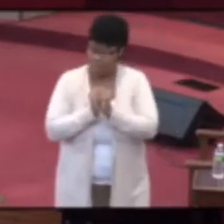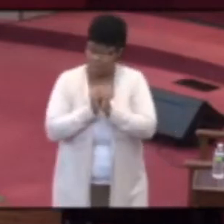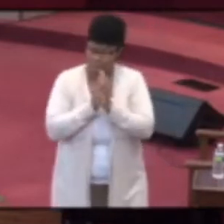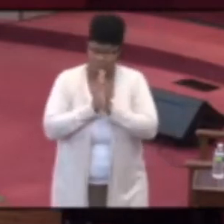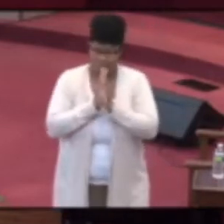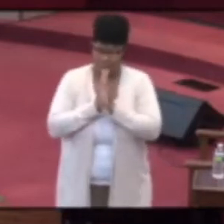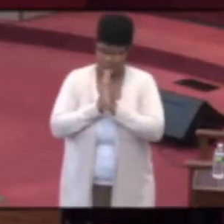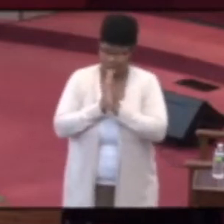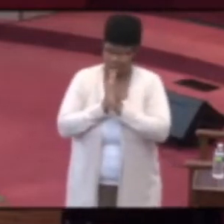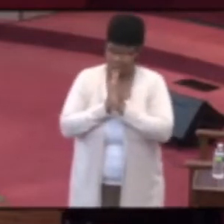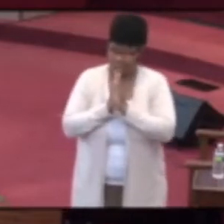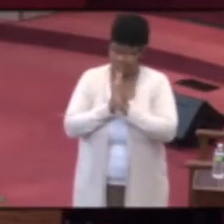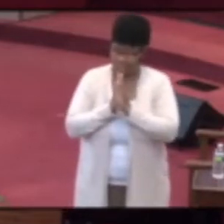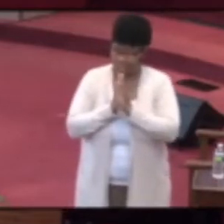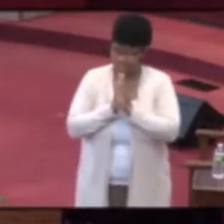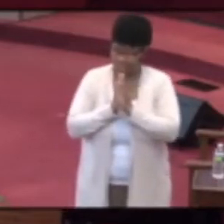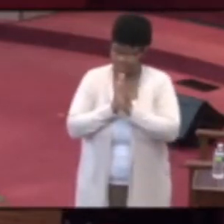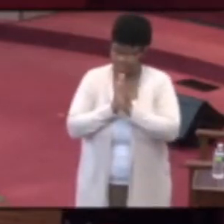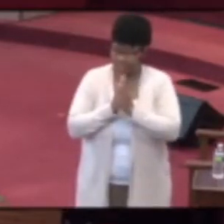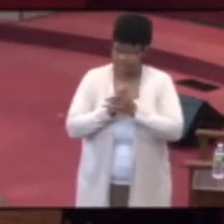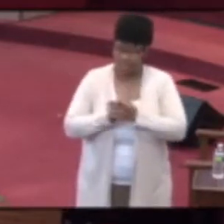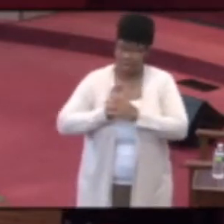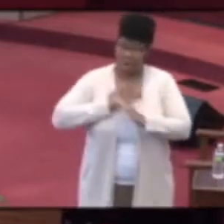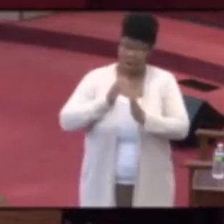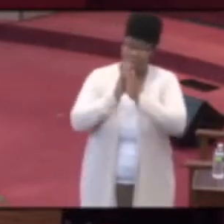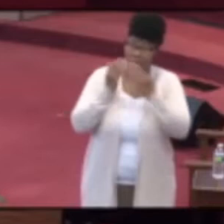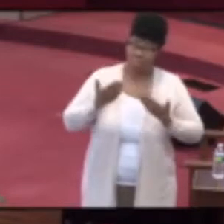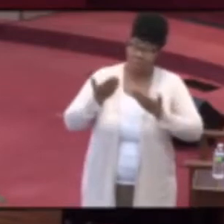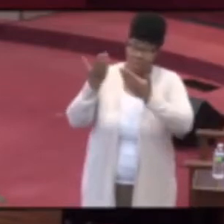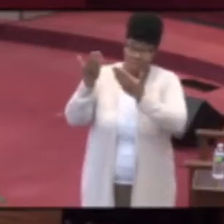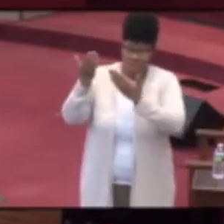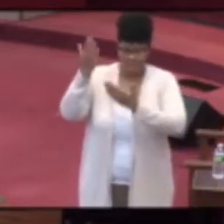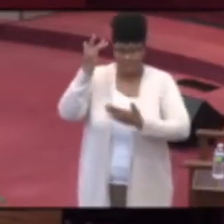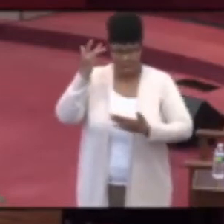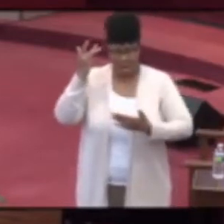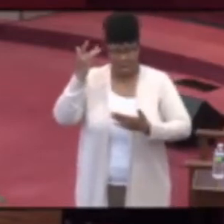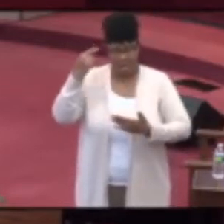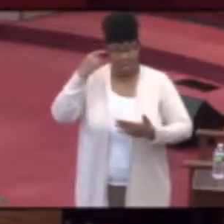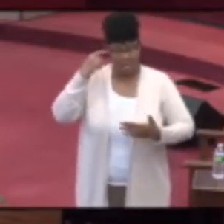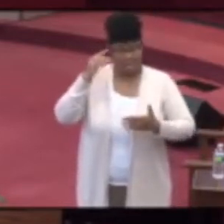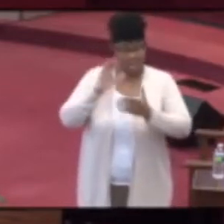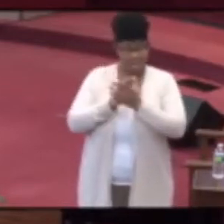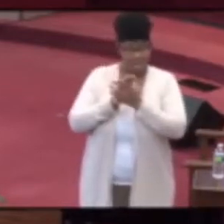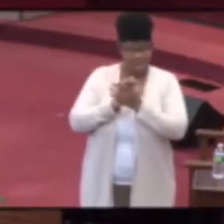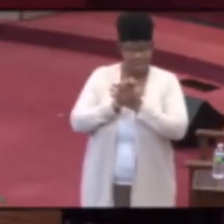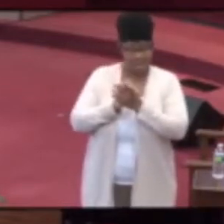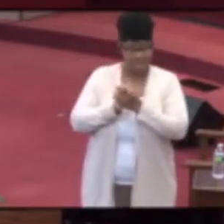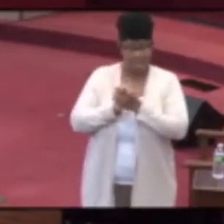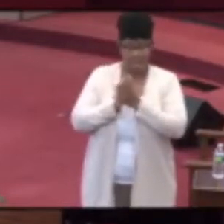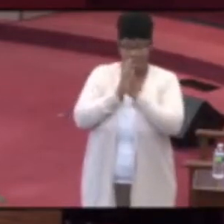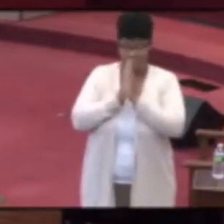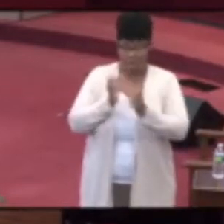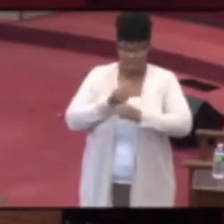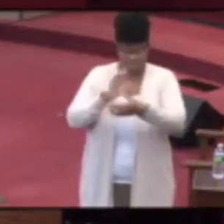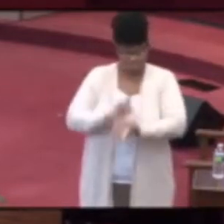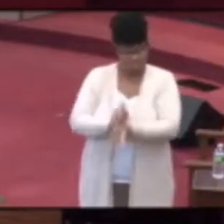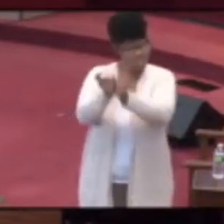with God, and the fact that we direct our prayers to God because we consider prayer to be a game